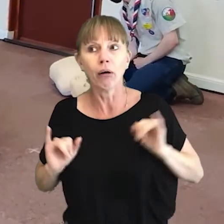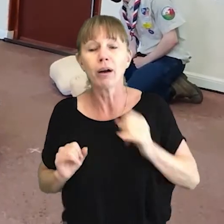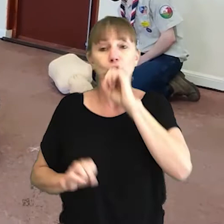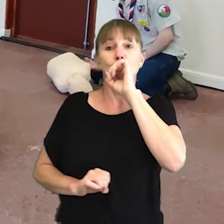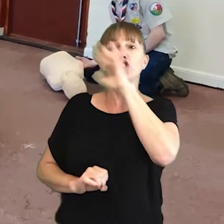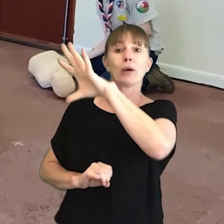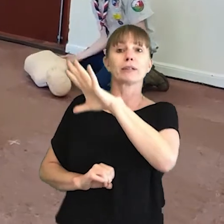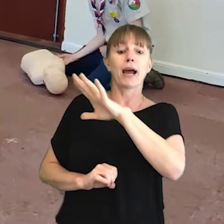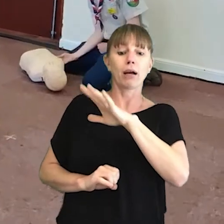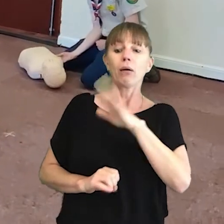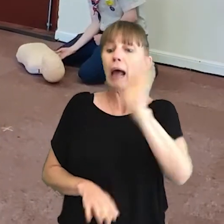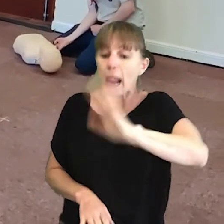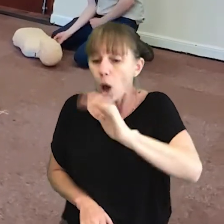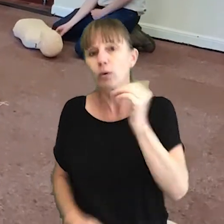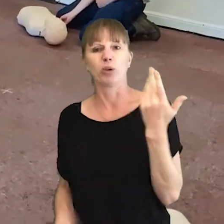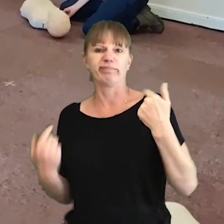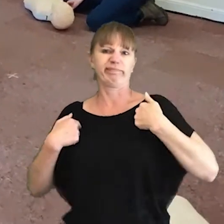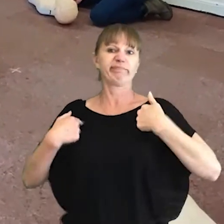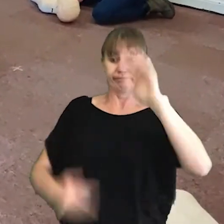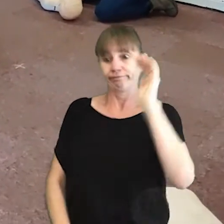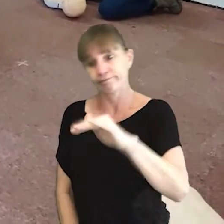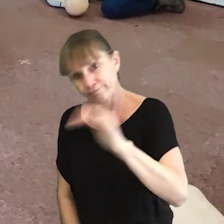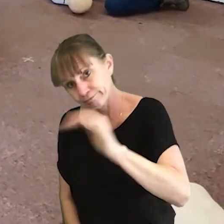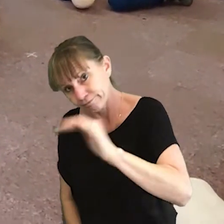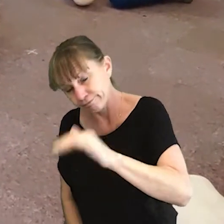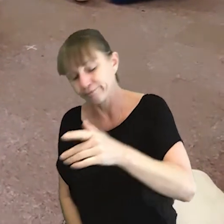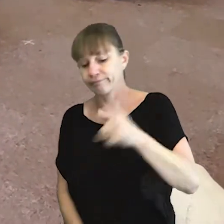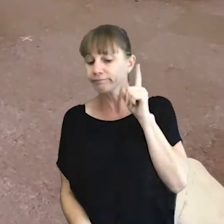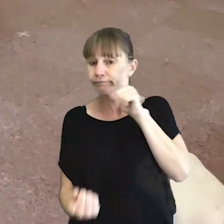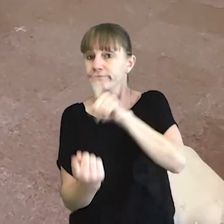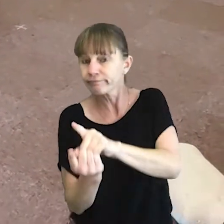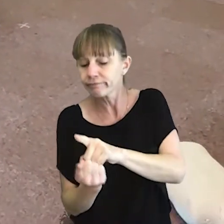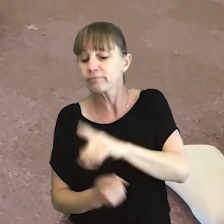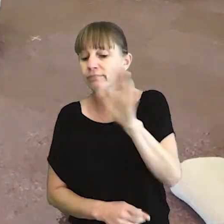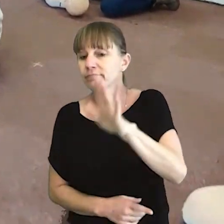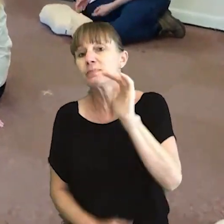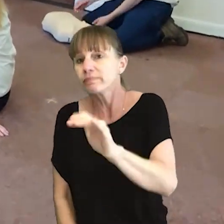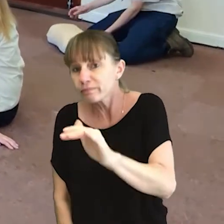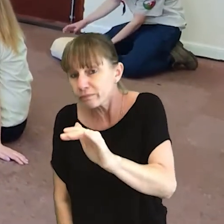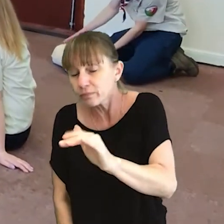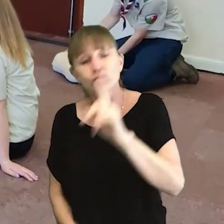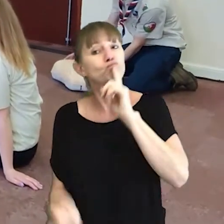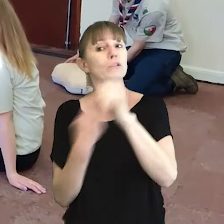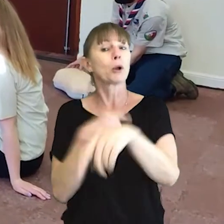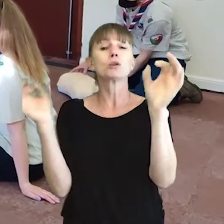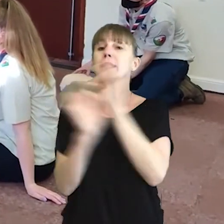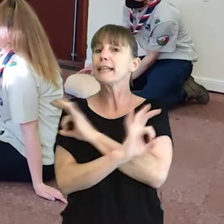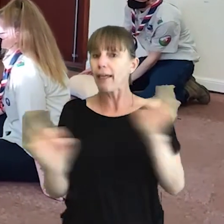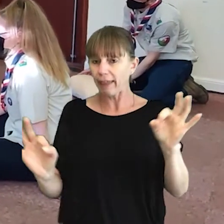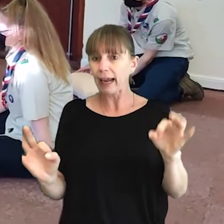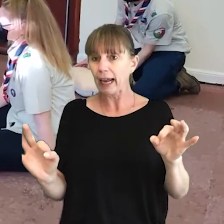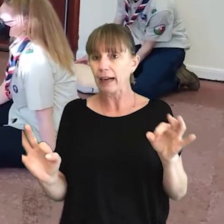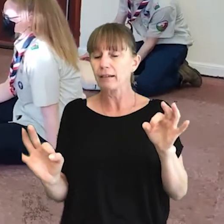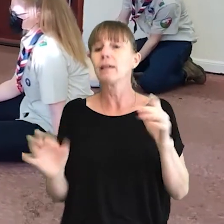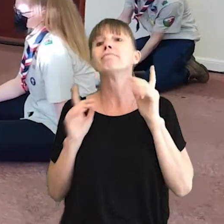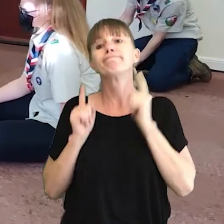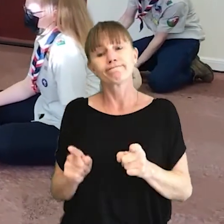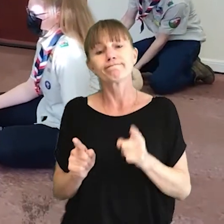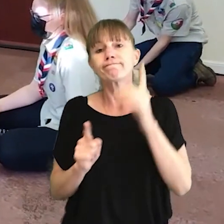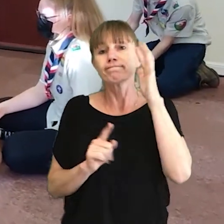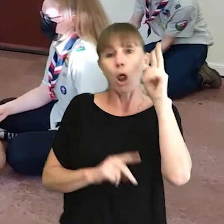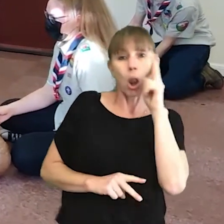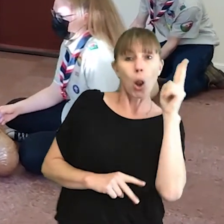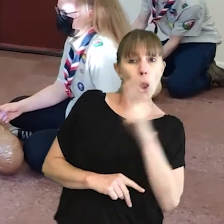at the junior, hello, can you hear me? Down next to the junior, hello. No response. Again, we're going to have a little